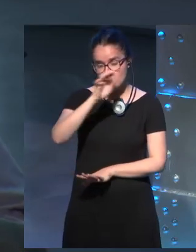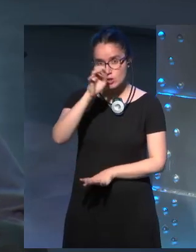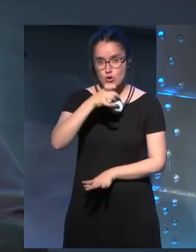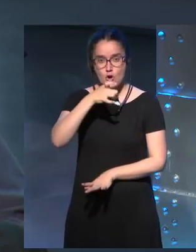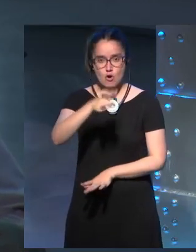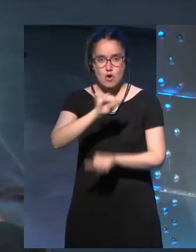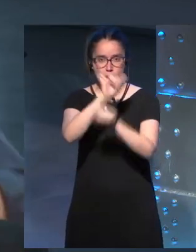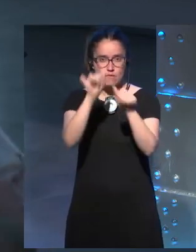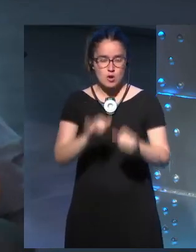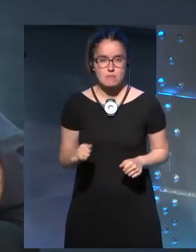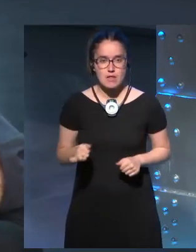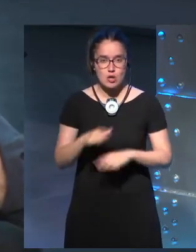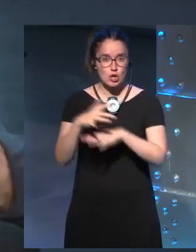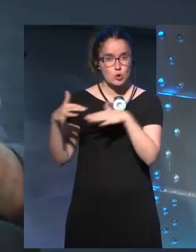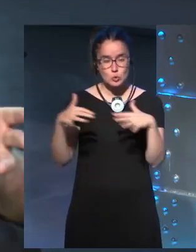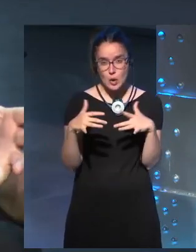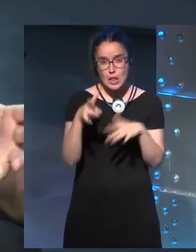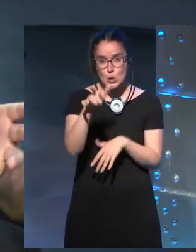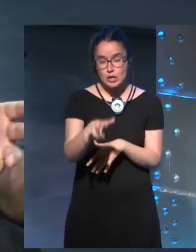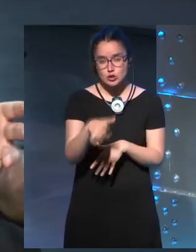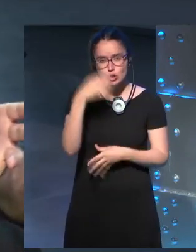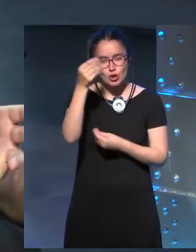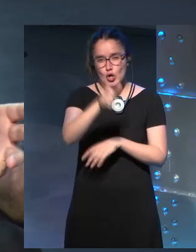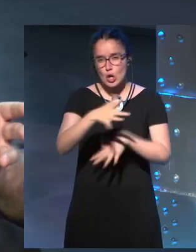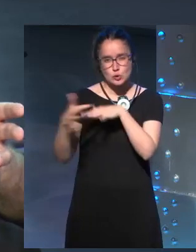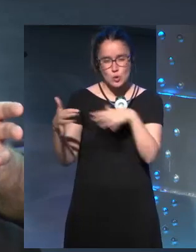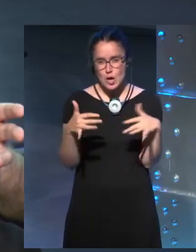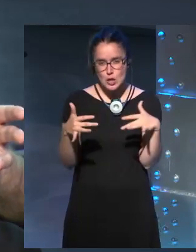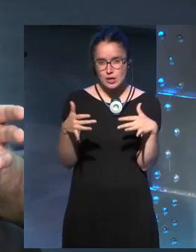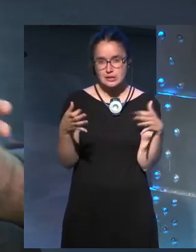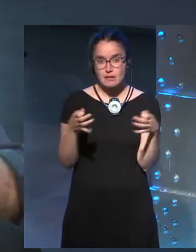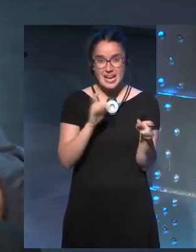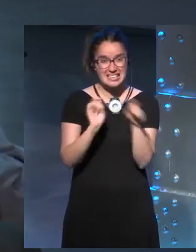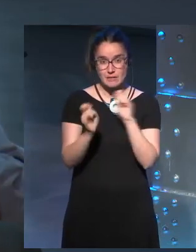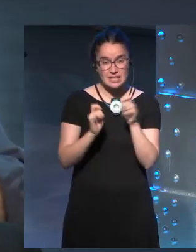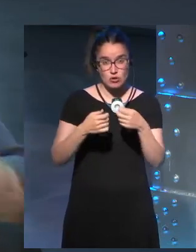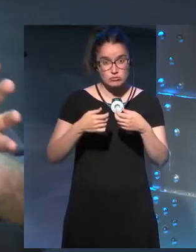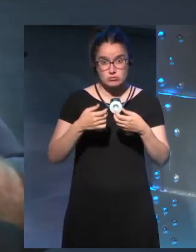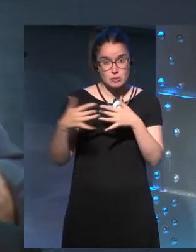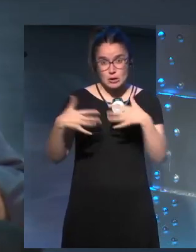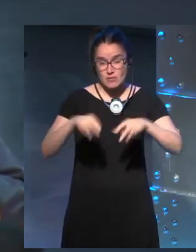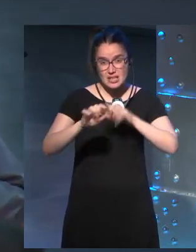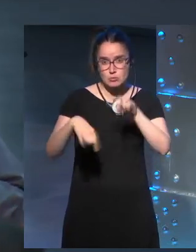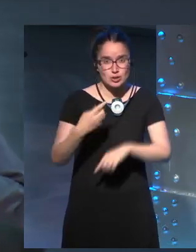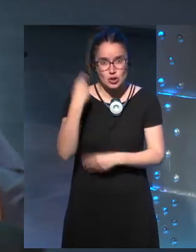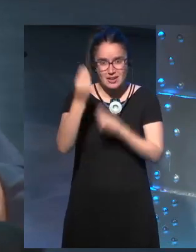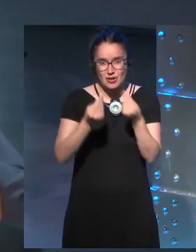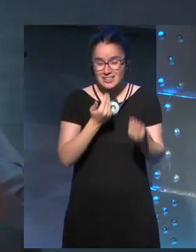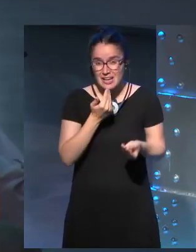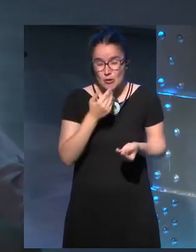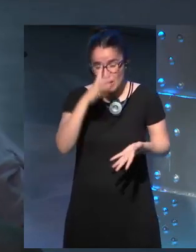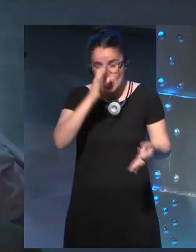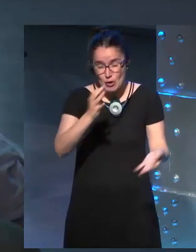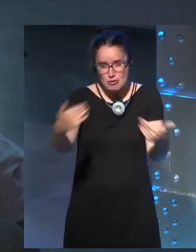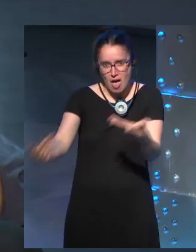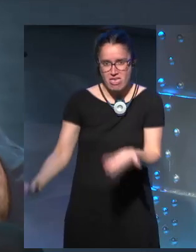which players... I don't think players should be interviewed after games. I think it's a pointless activity. You